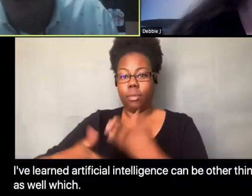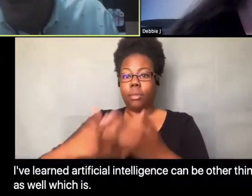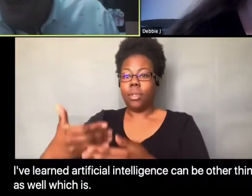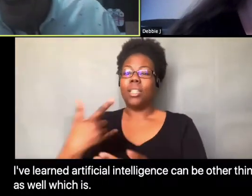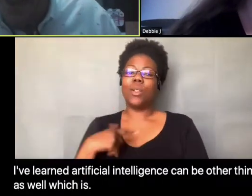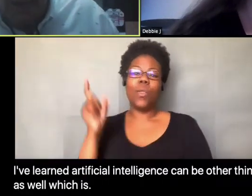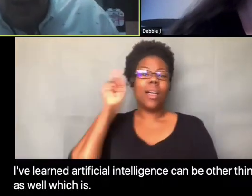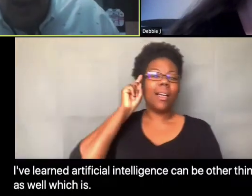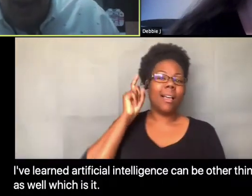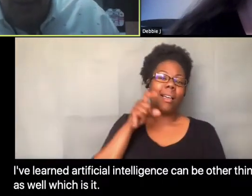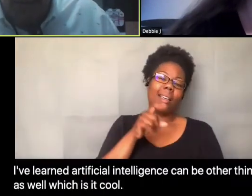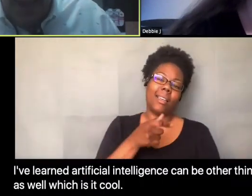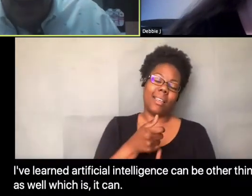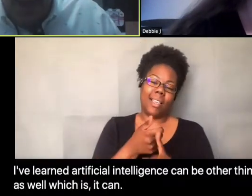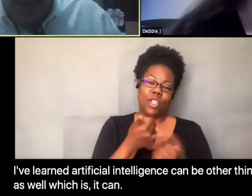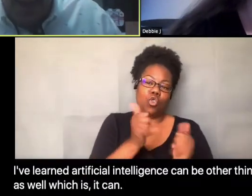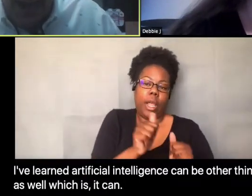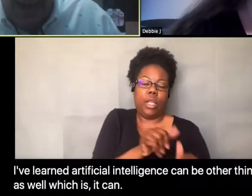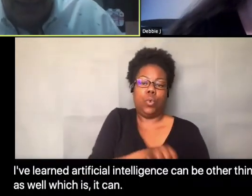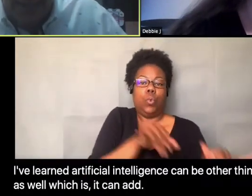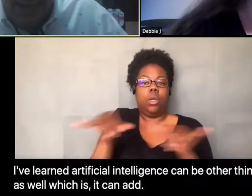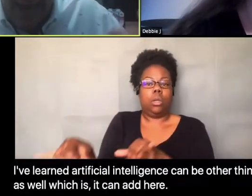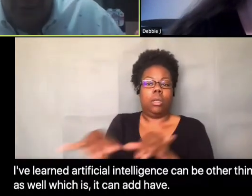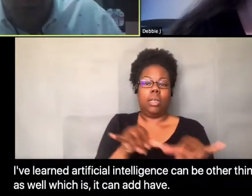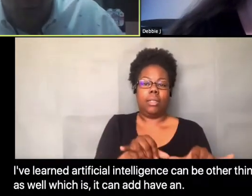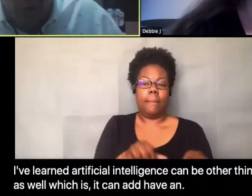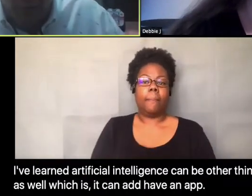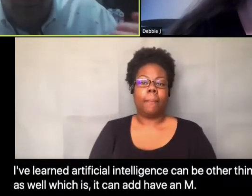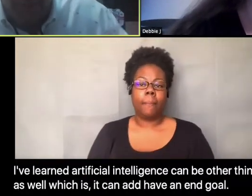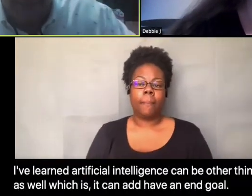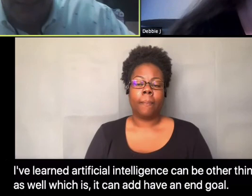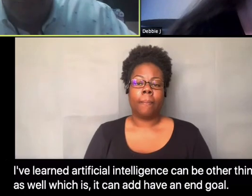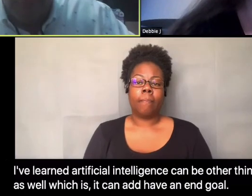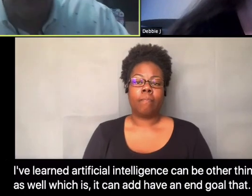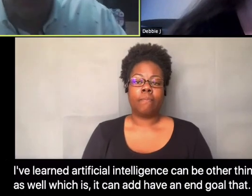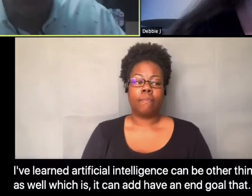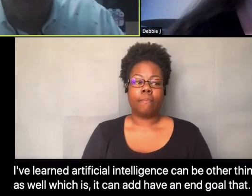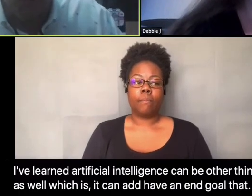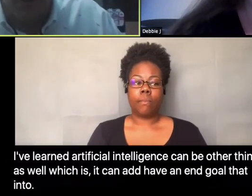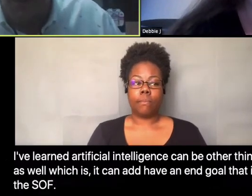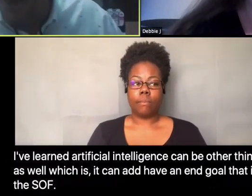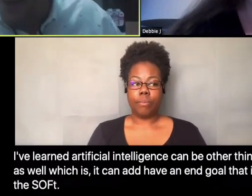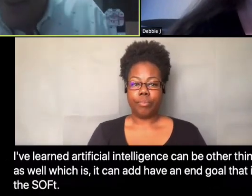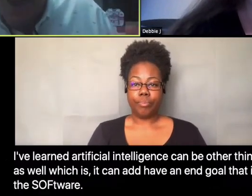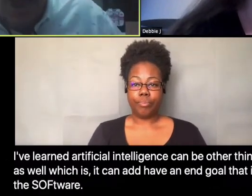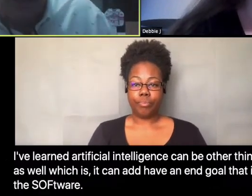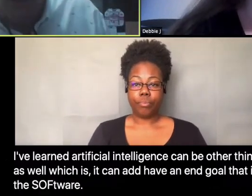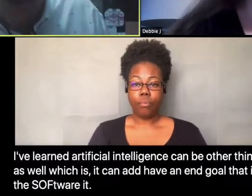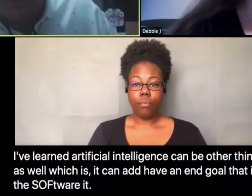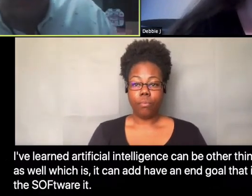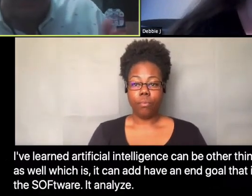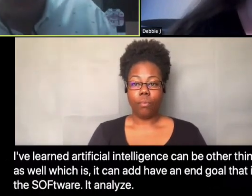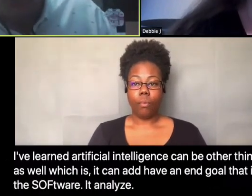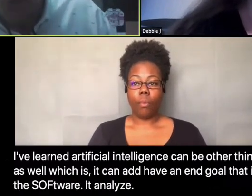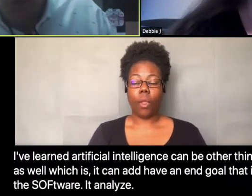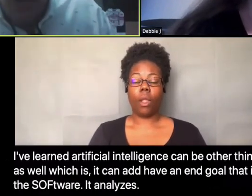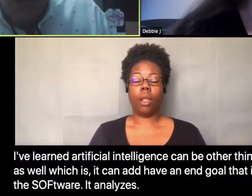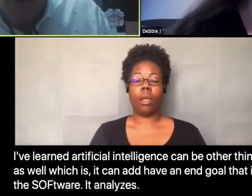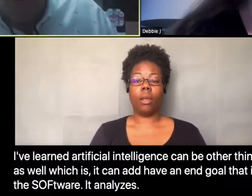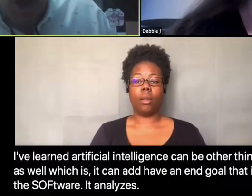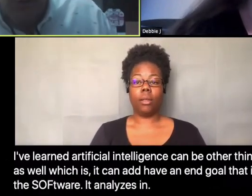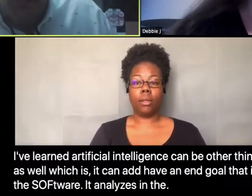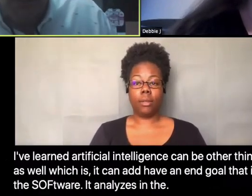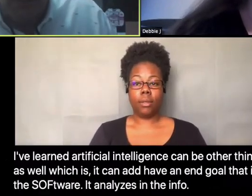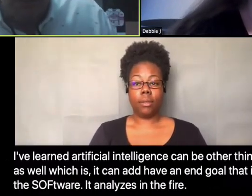is it has an end goal that in the software, it analyzes in